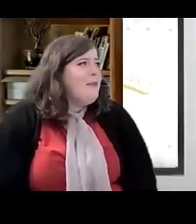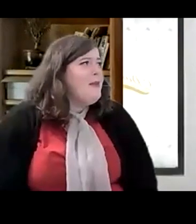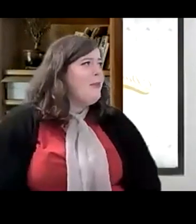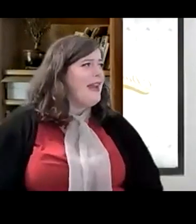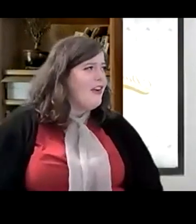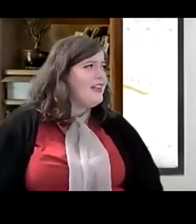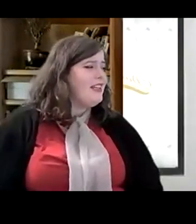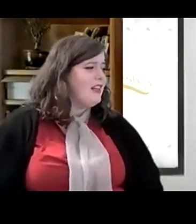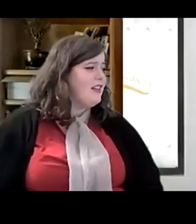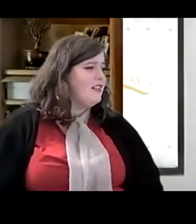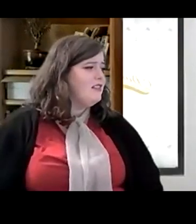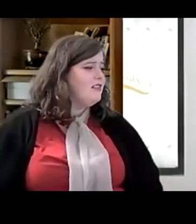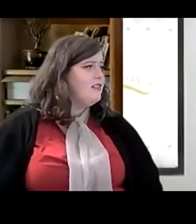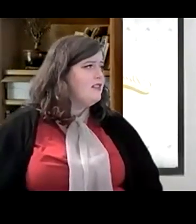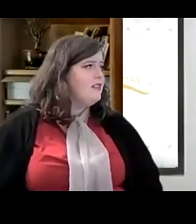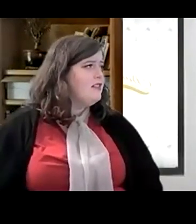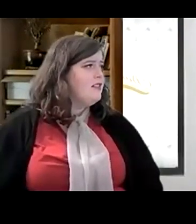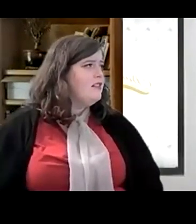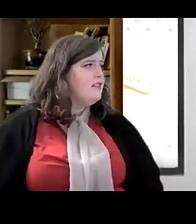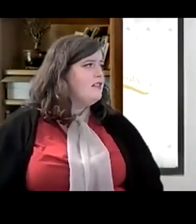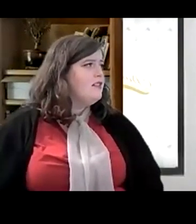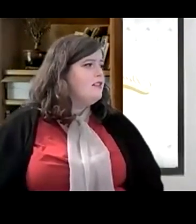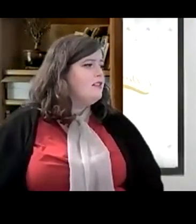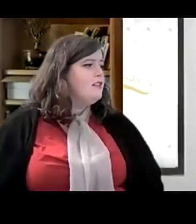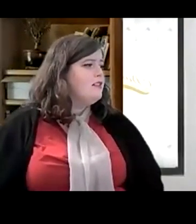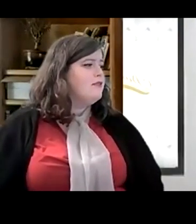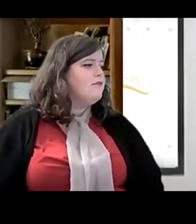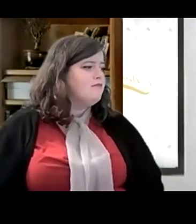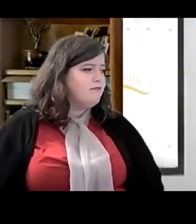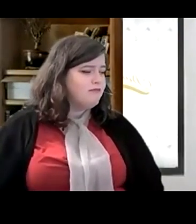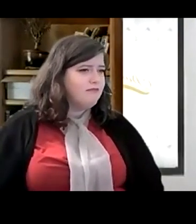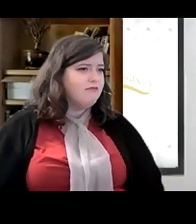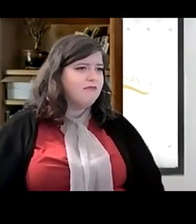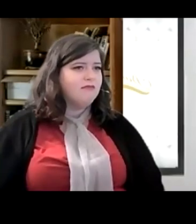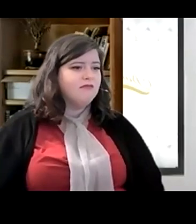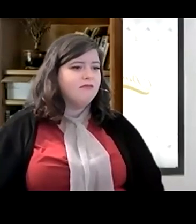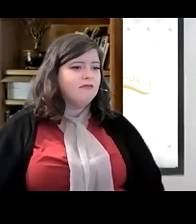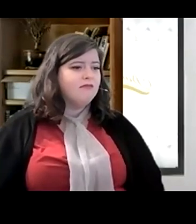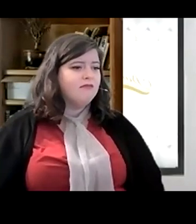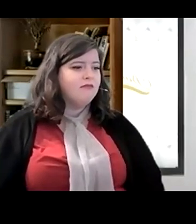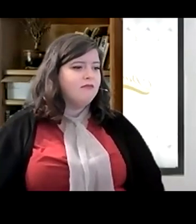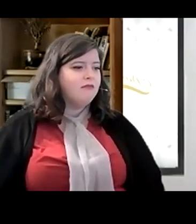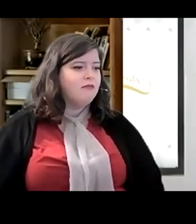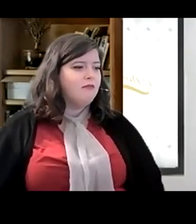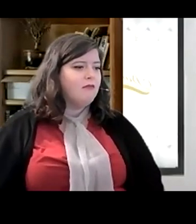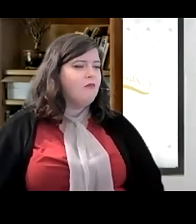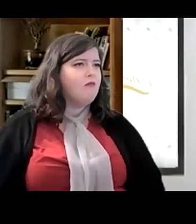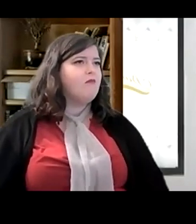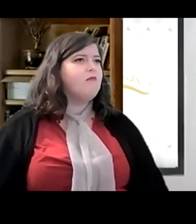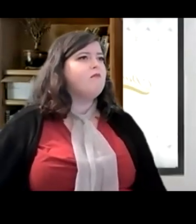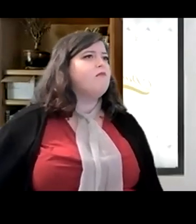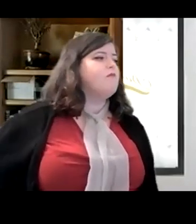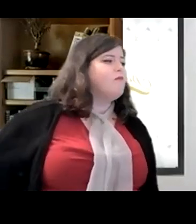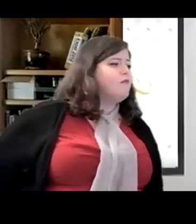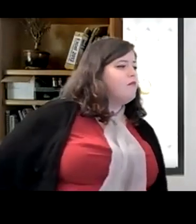What about the people buried here? They don't care about the people, Bree. It's not right that the bank can take our property like